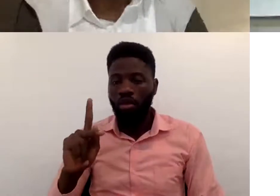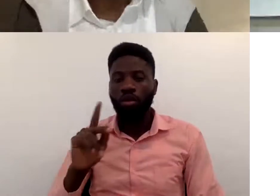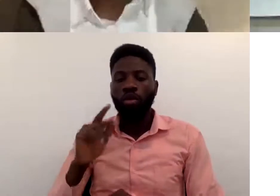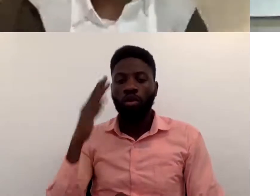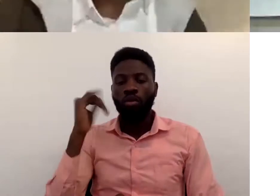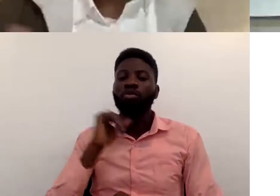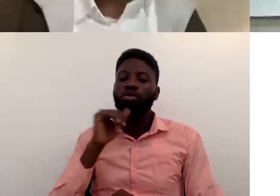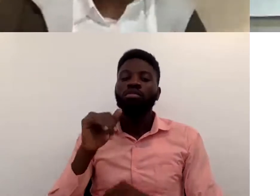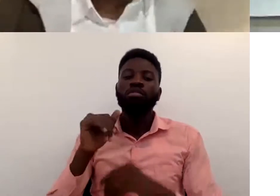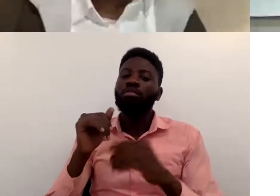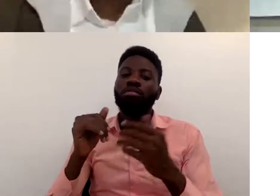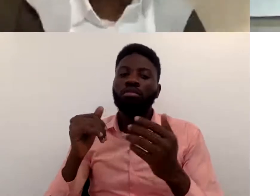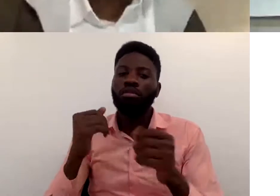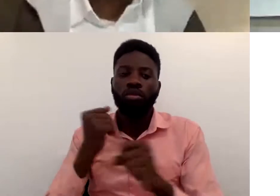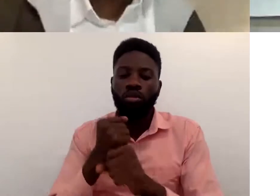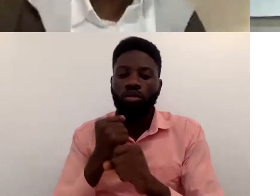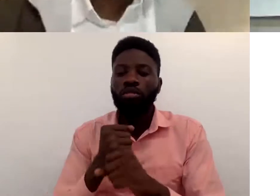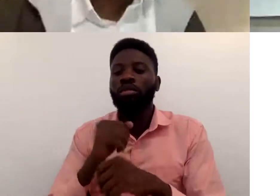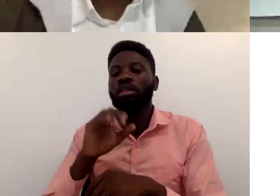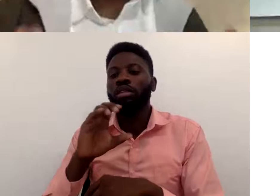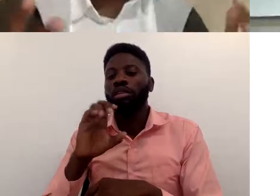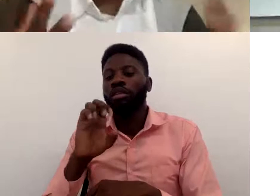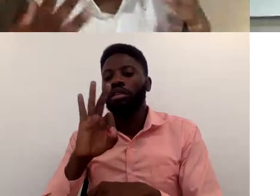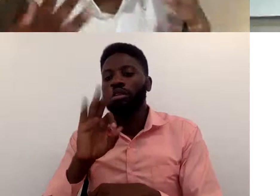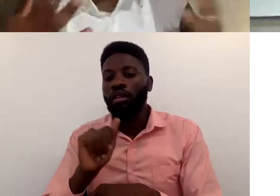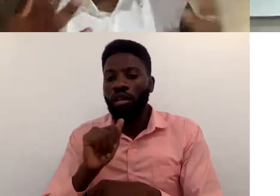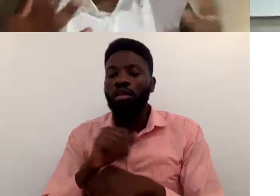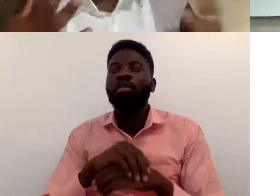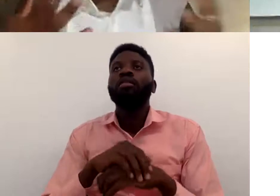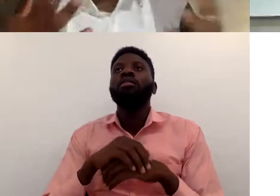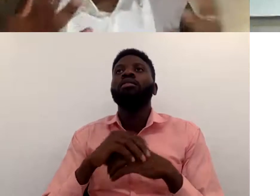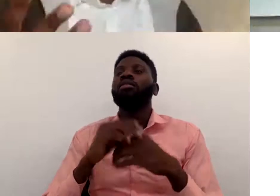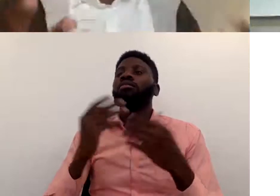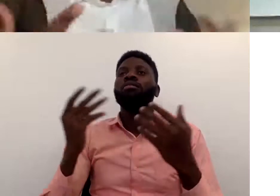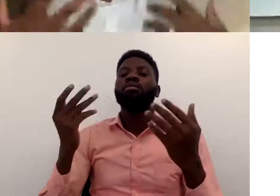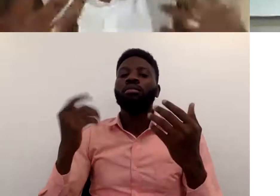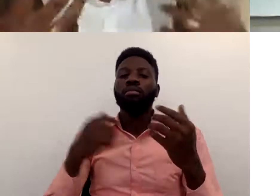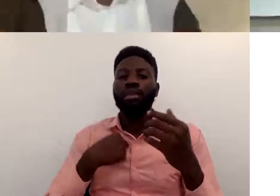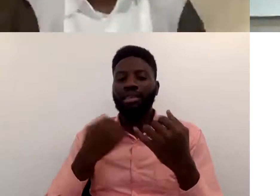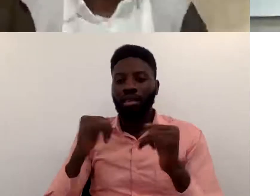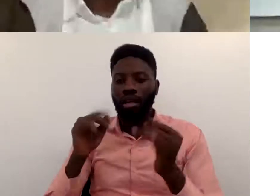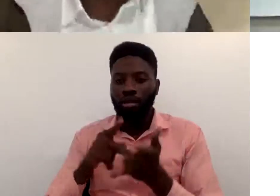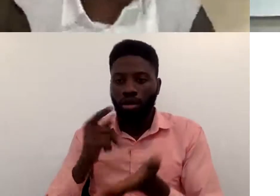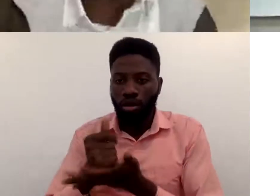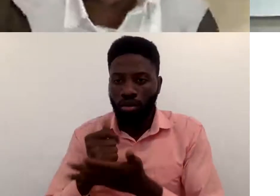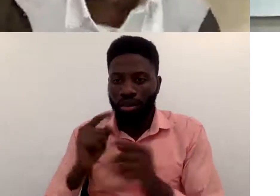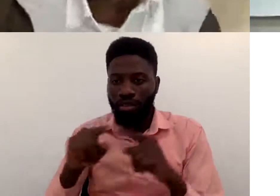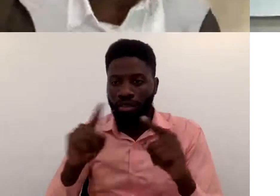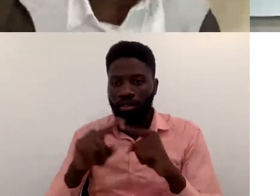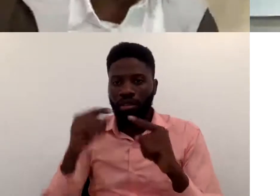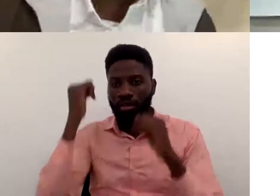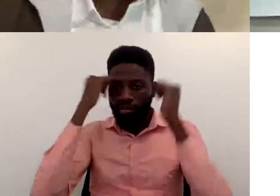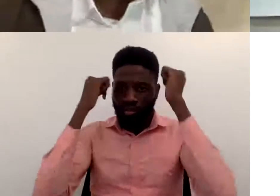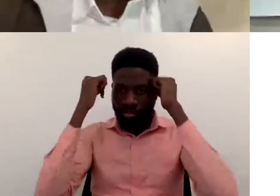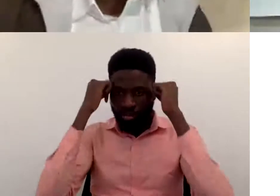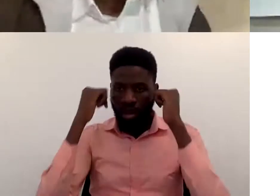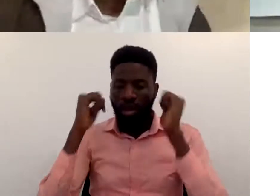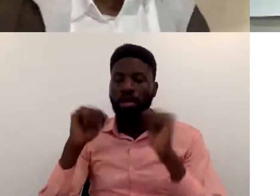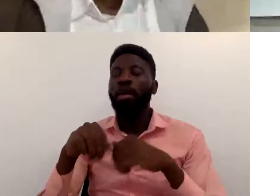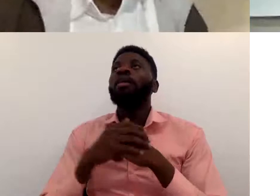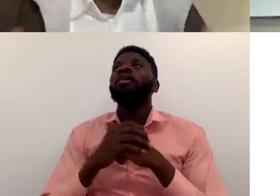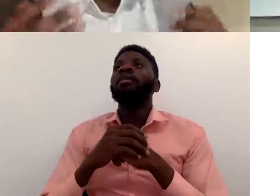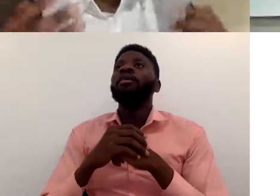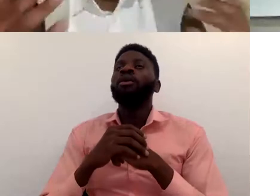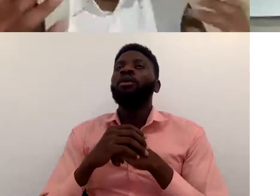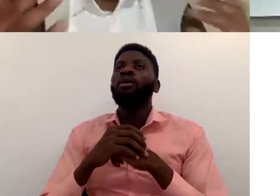CSK? Why can't I do ISIFA? Yeah. Why can't I specialize in procurement and do the procurement courses?